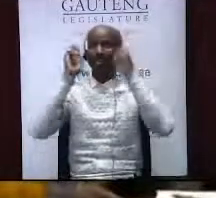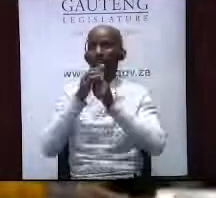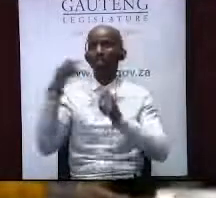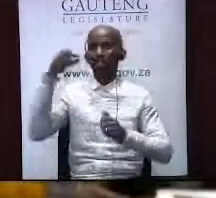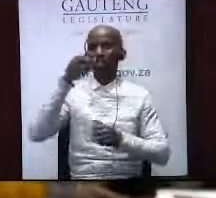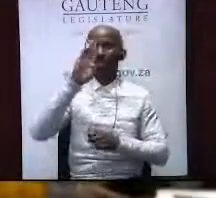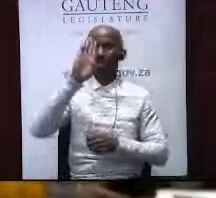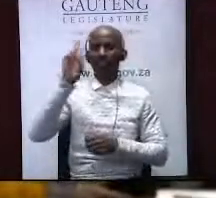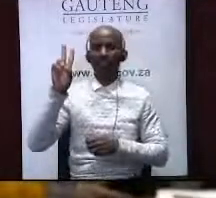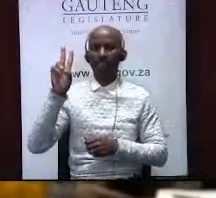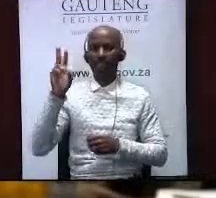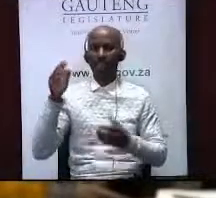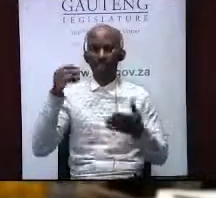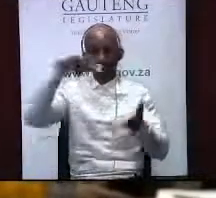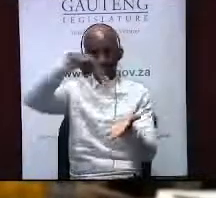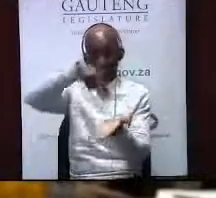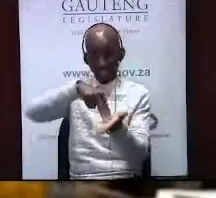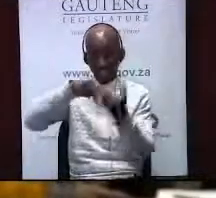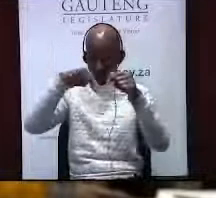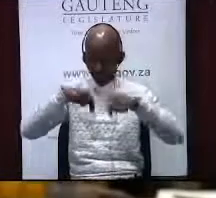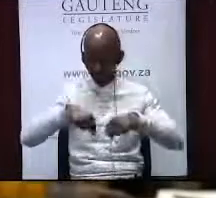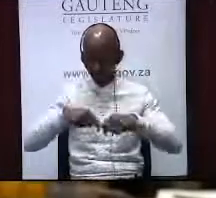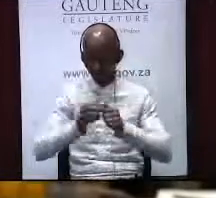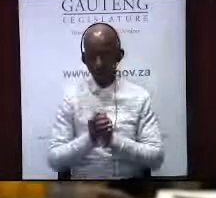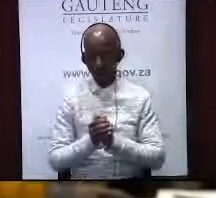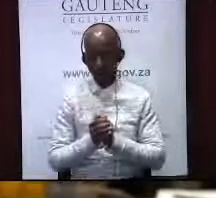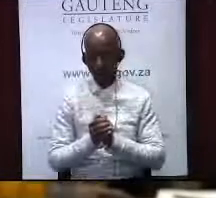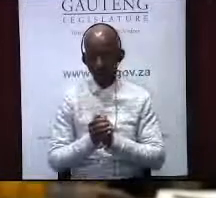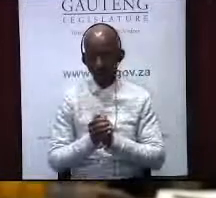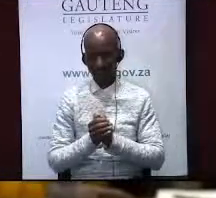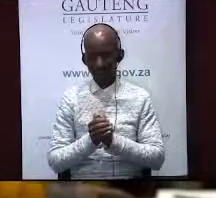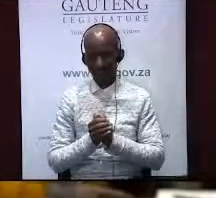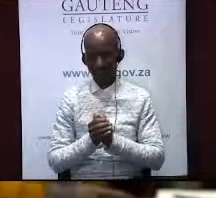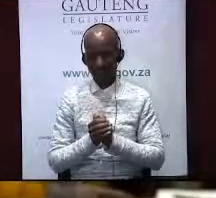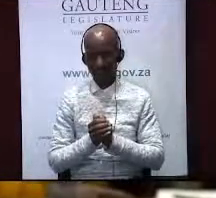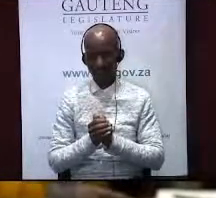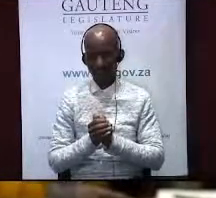gender-based violence, I stand here today as a,